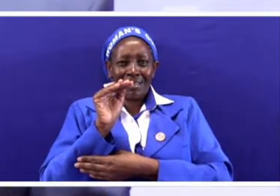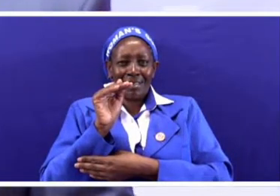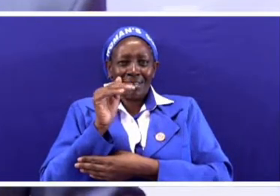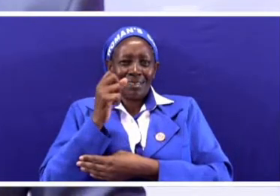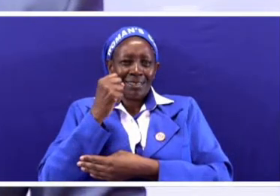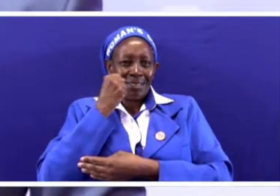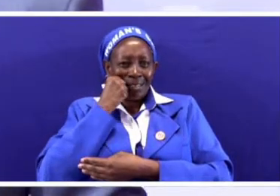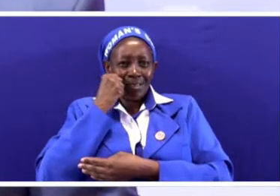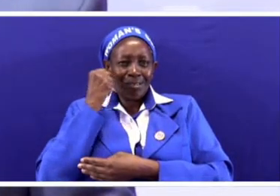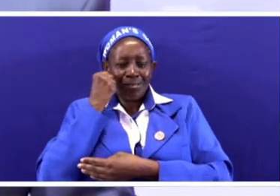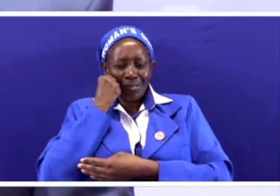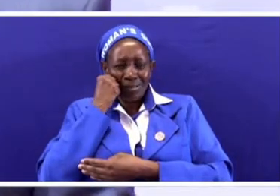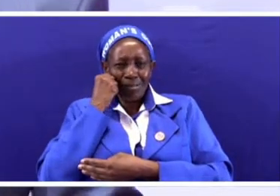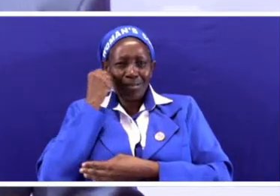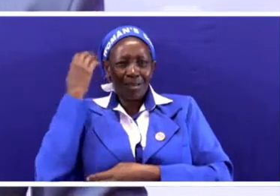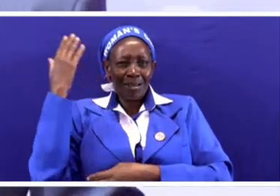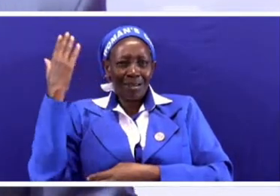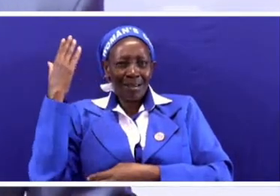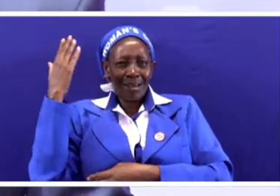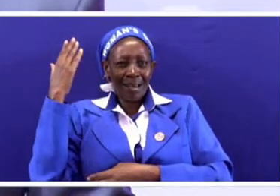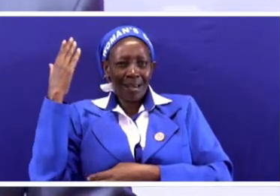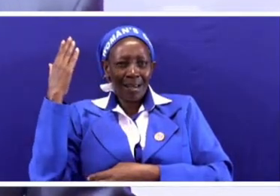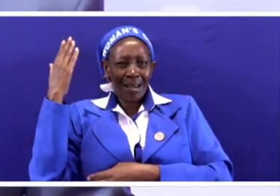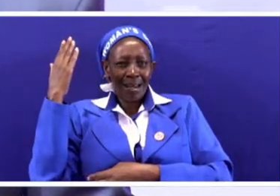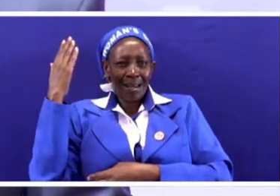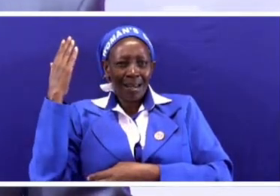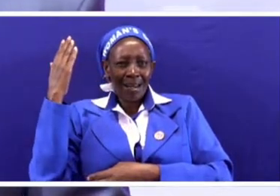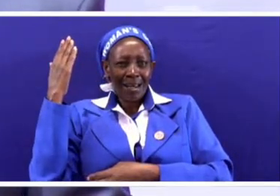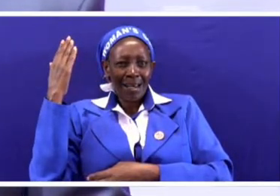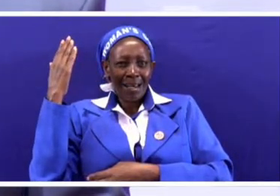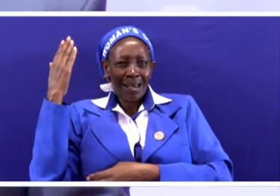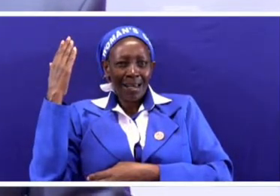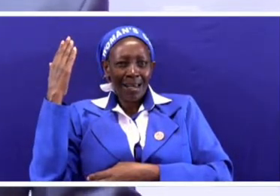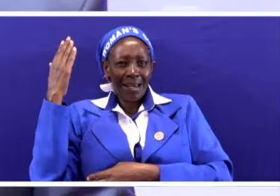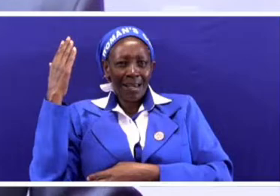is, you know, come man after my own, you know,